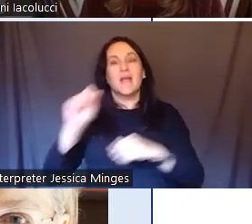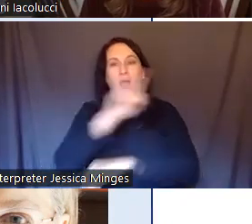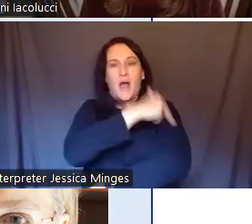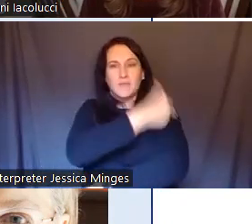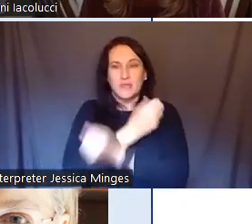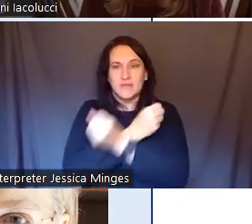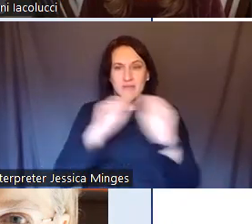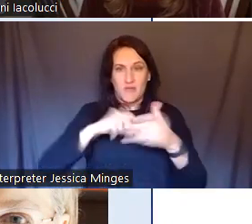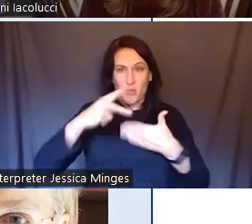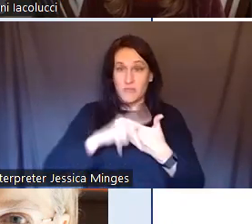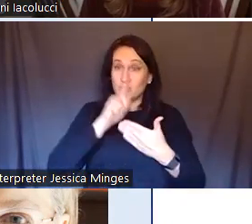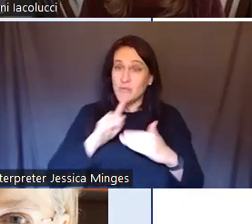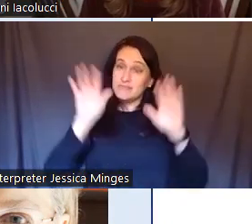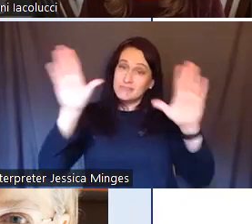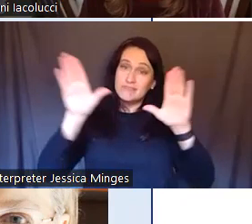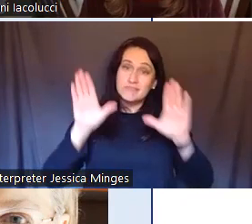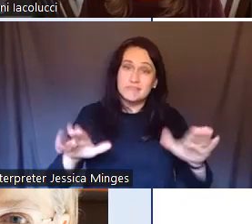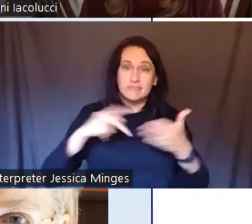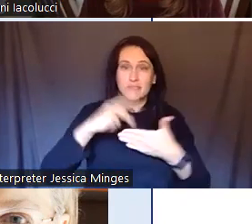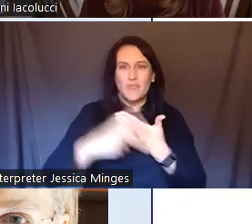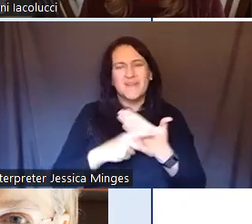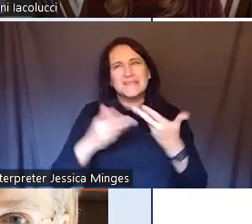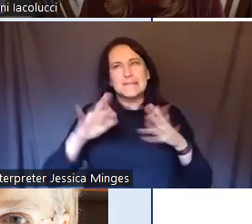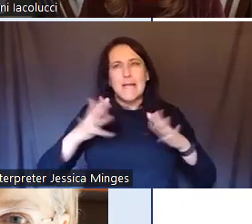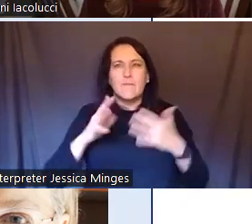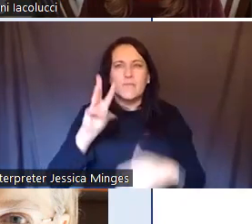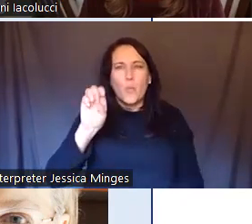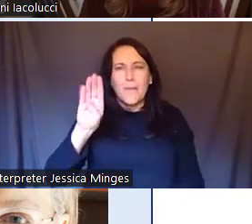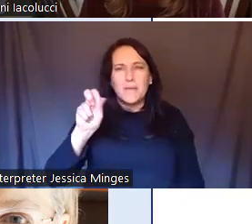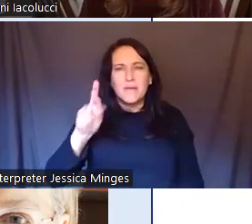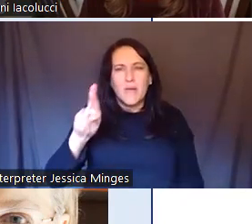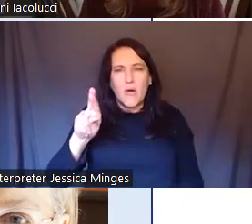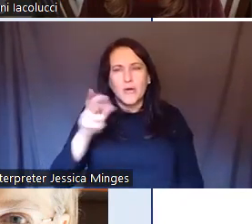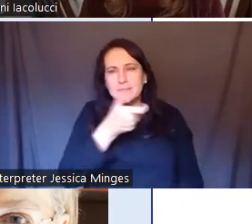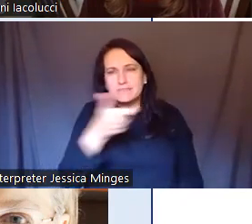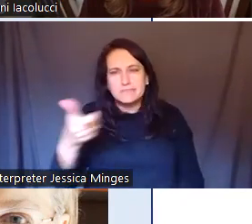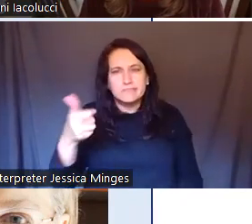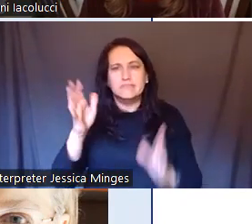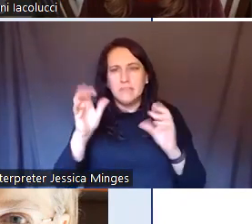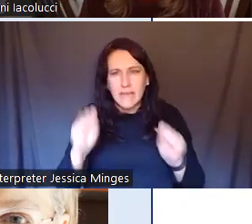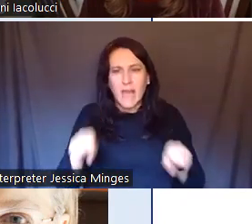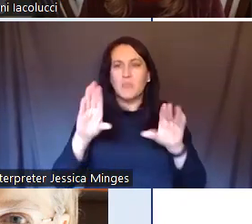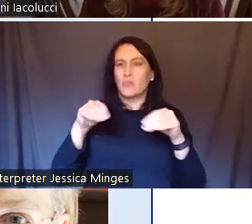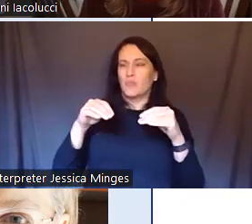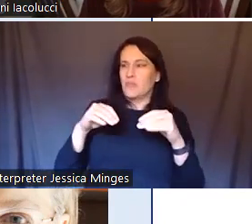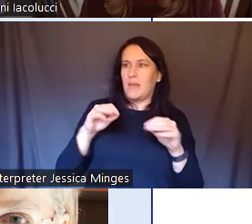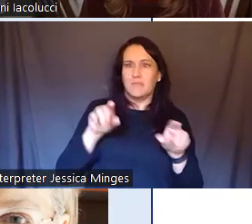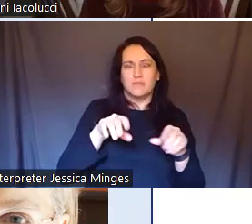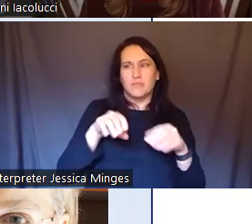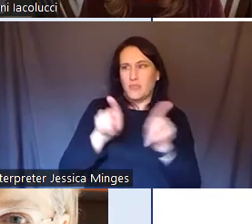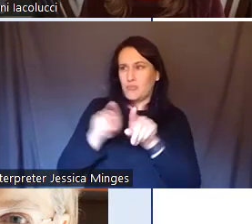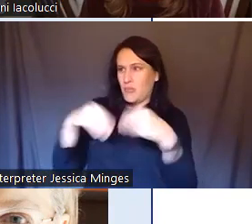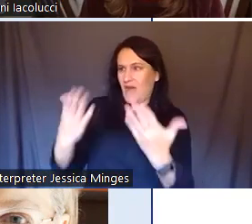is a terrific program, sort of in webinar form, that has included providers and